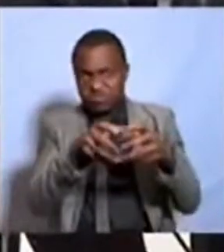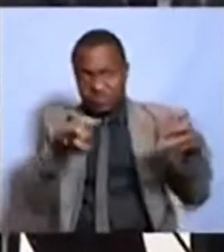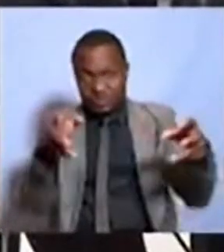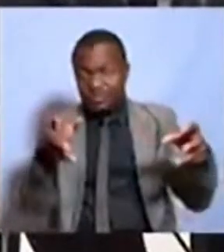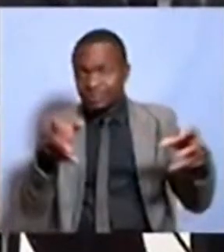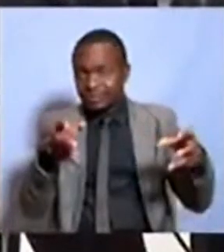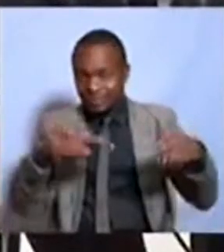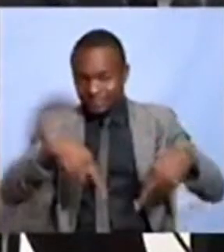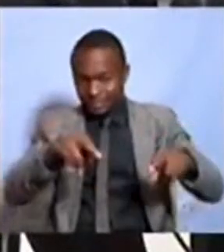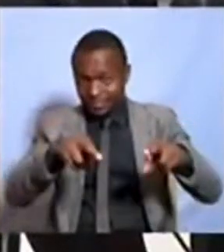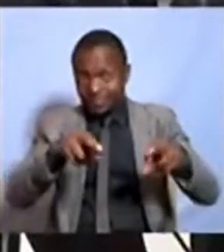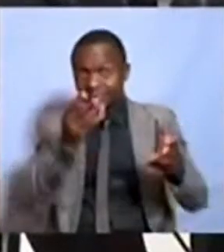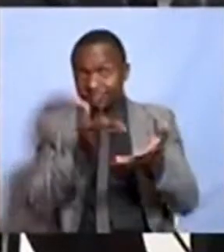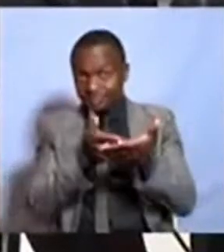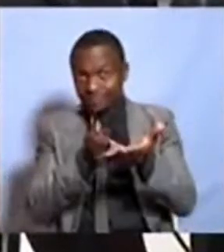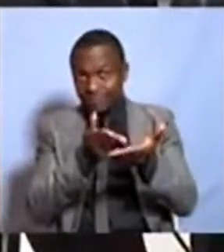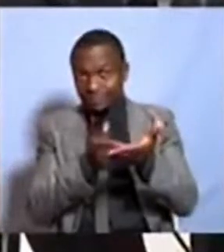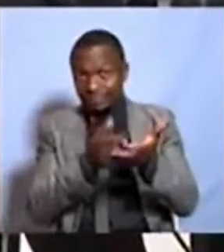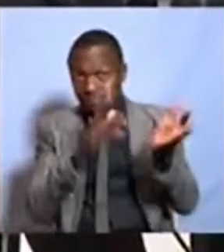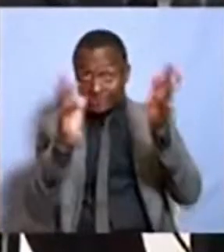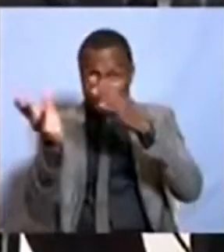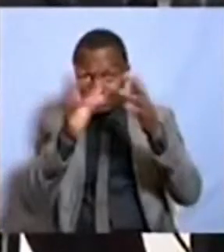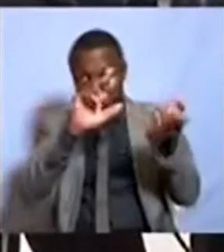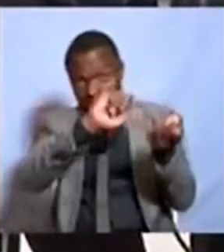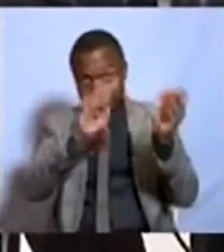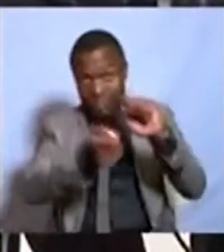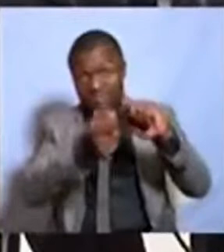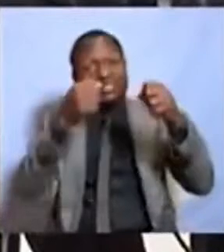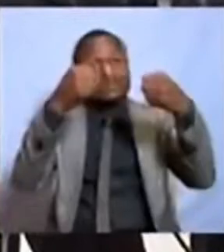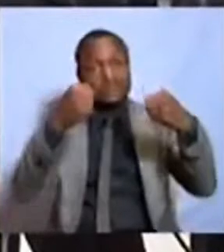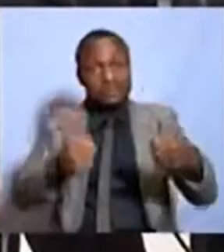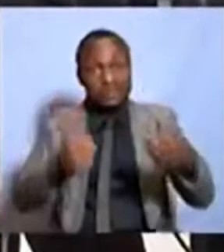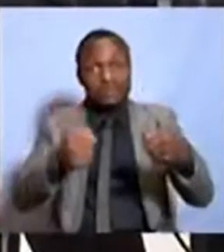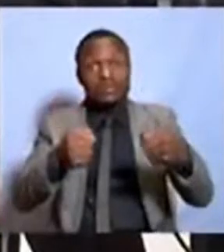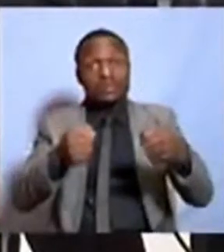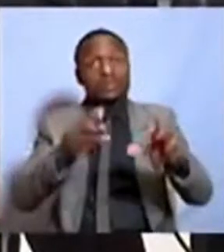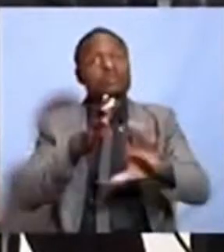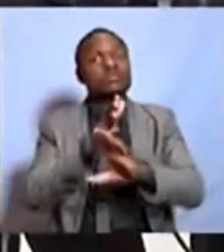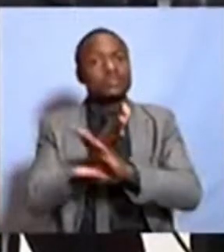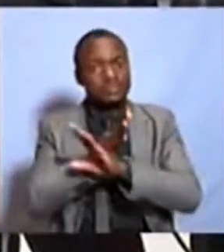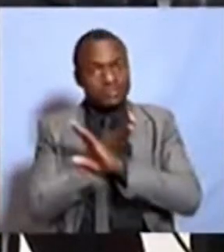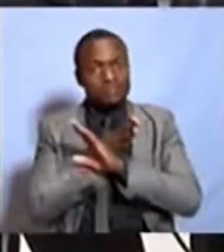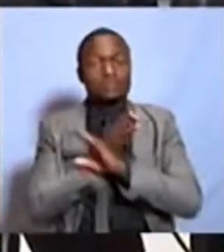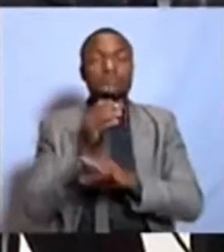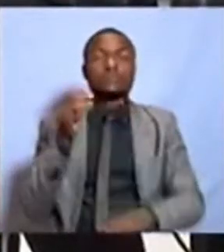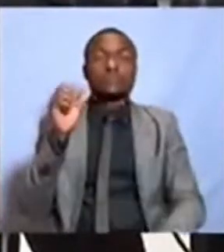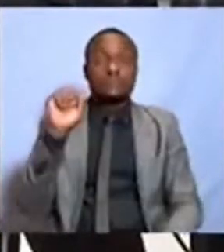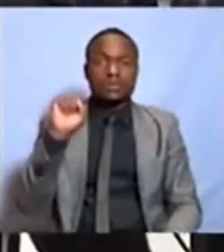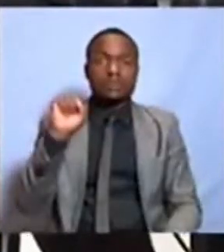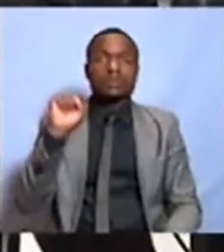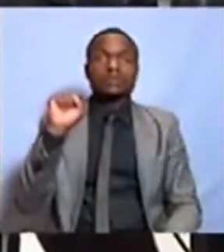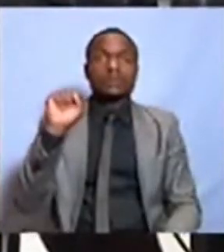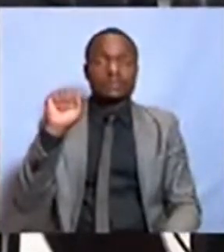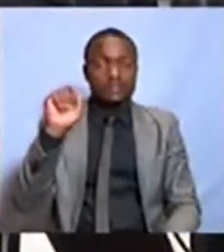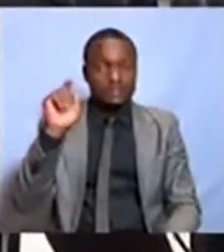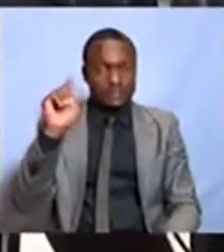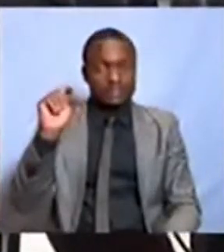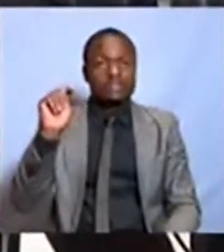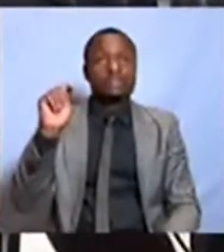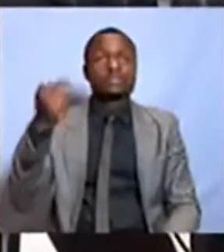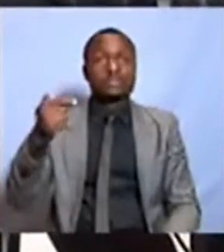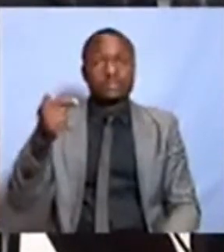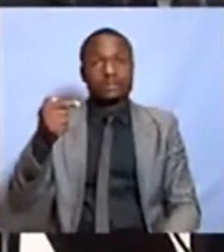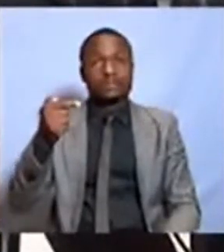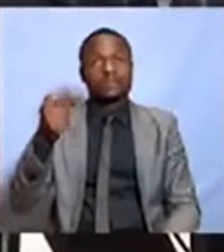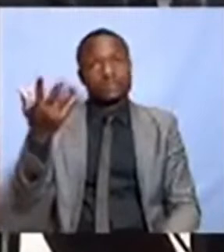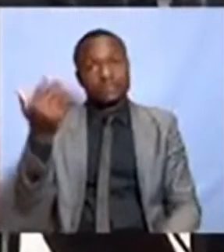roads. So are these infrastructure climate resilient? We don't even, Zambia is signatory to SDG or 15 on sustainable cities, but we do